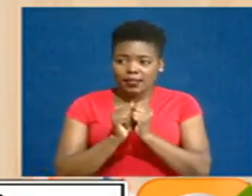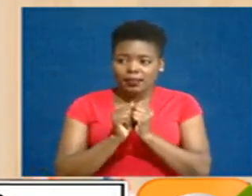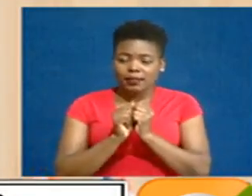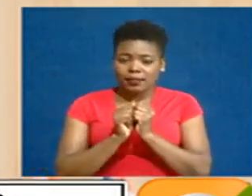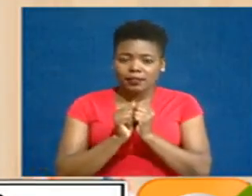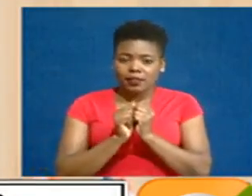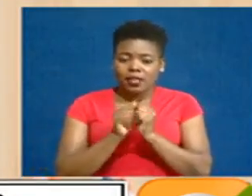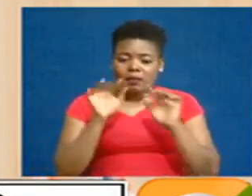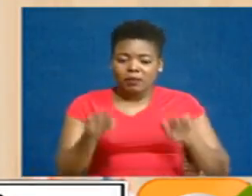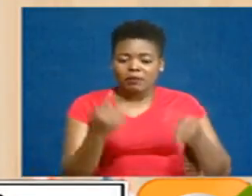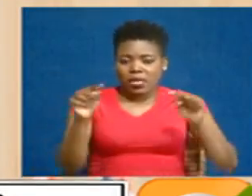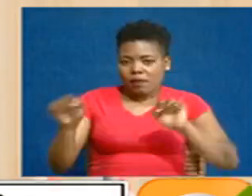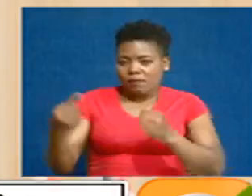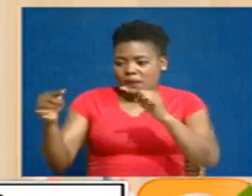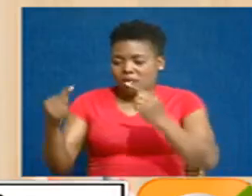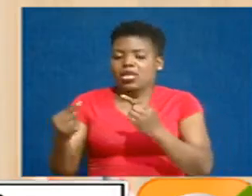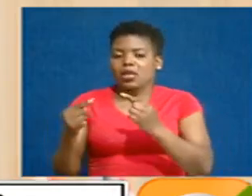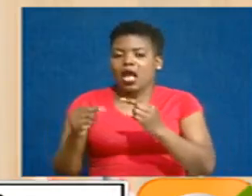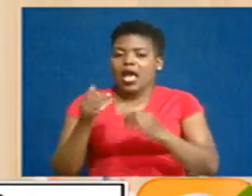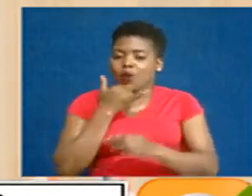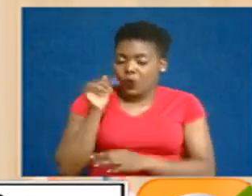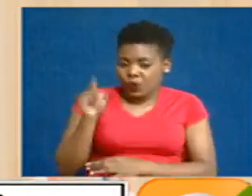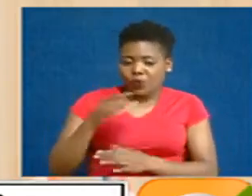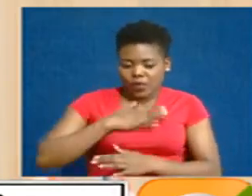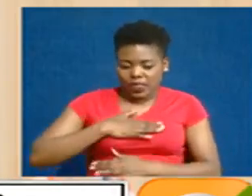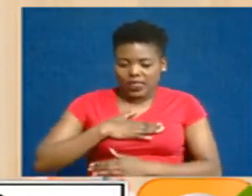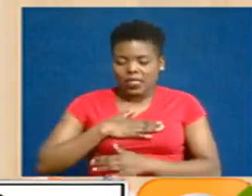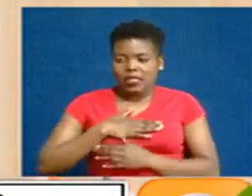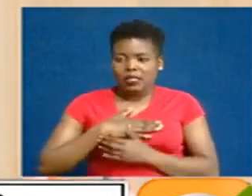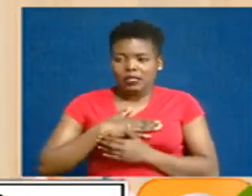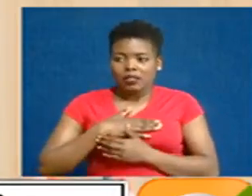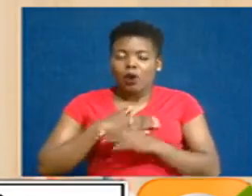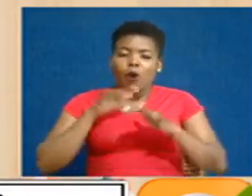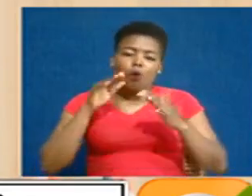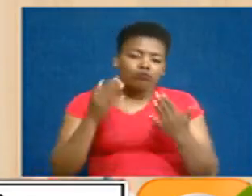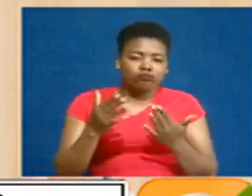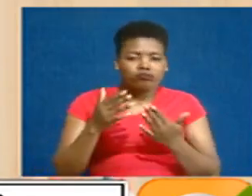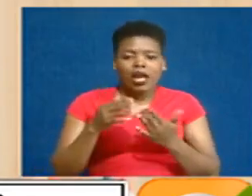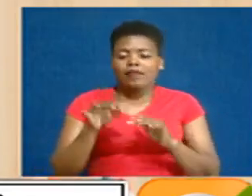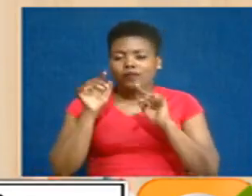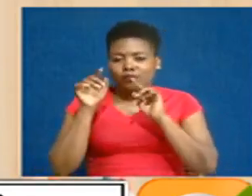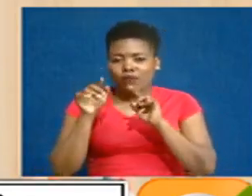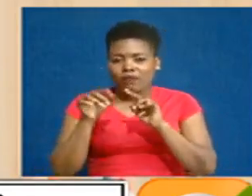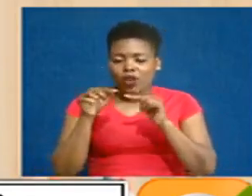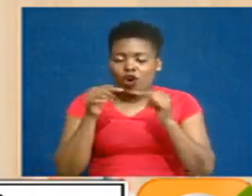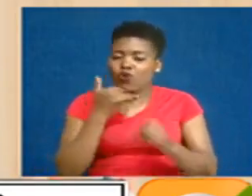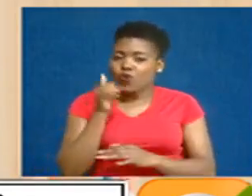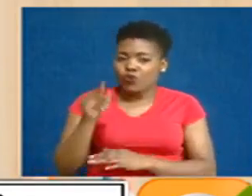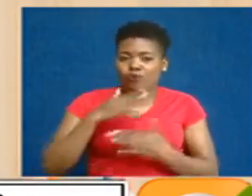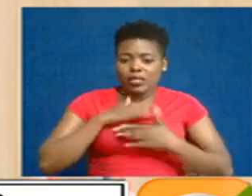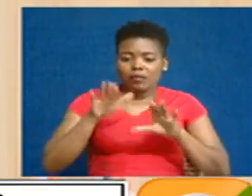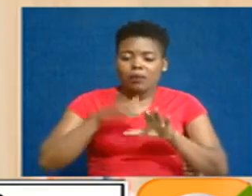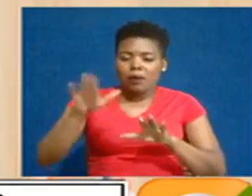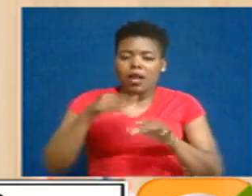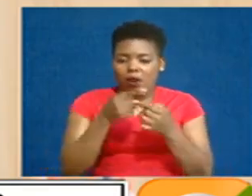through our utterances and actions, we have in one way or another upset you,